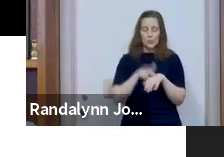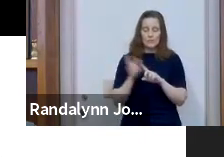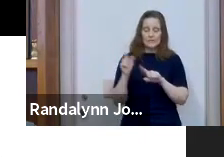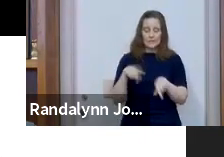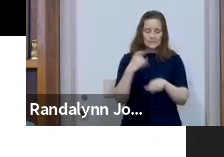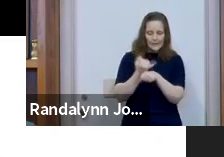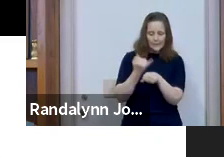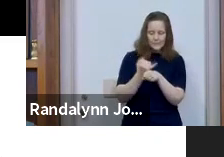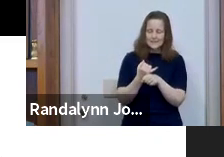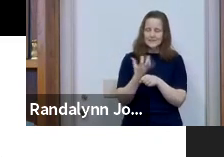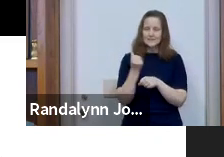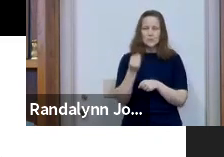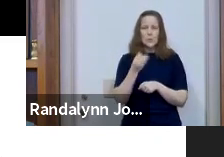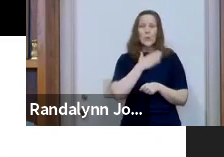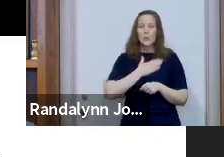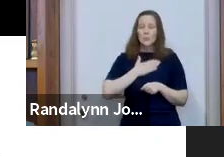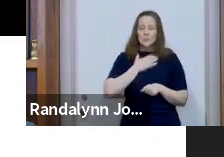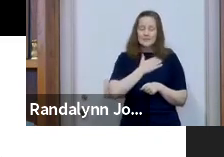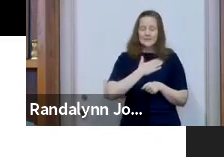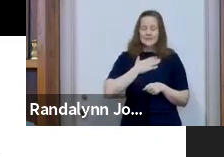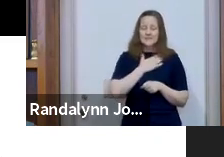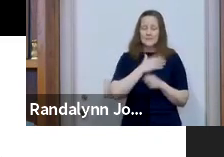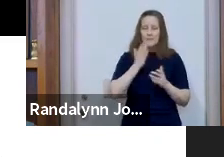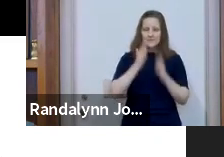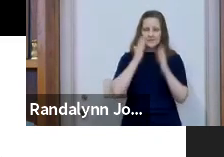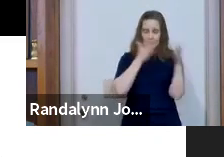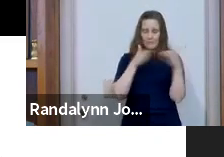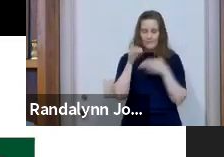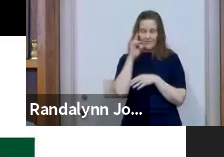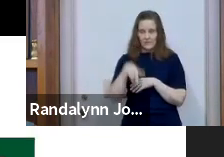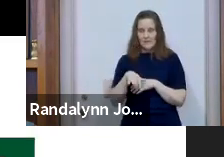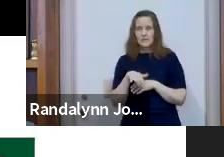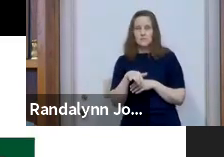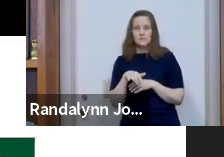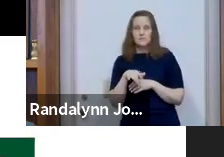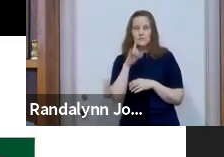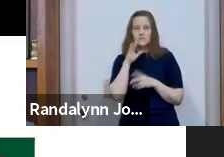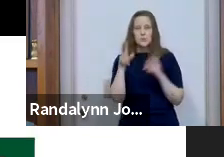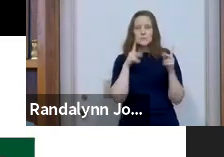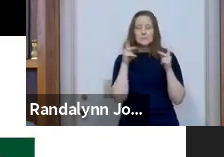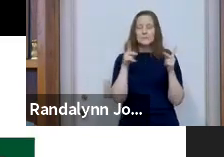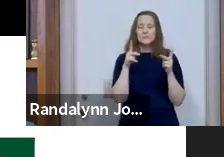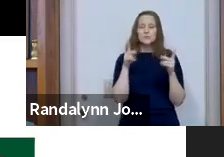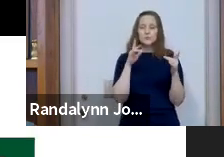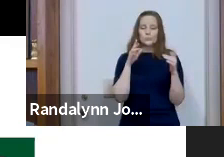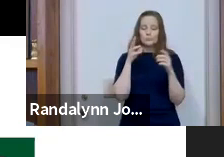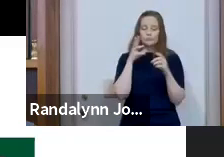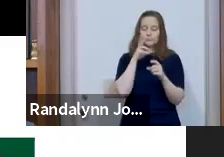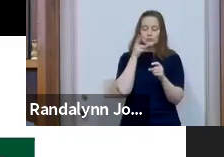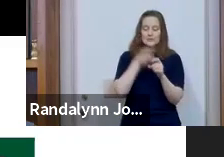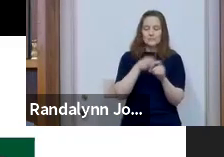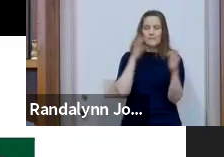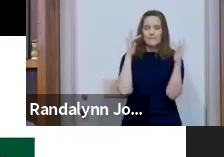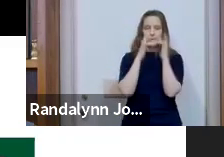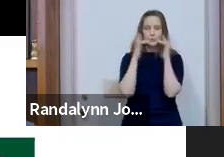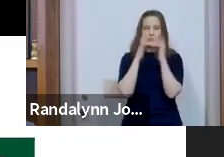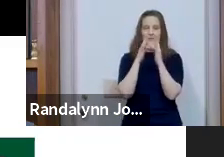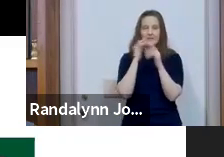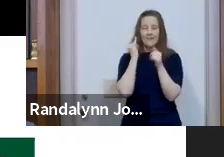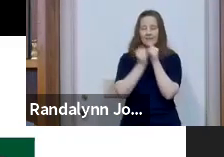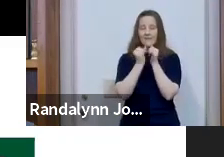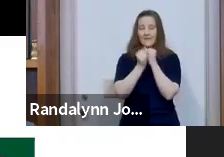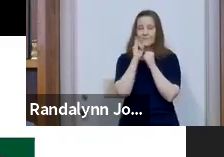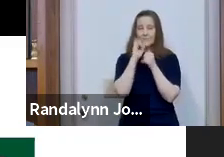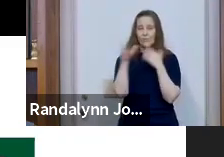so please stay tuned and make plans accordingly for people to participate virtually. Finally, for all of